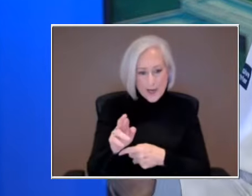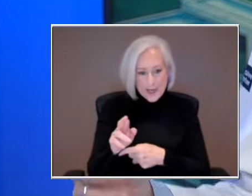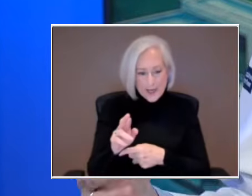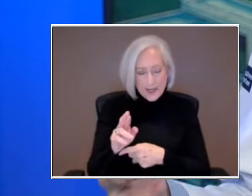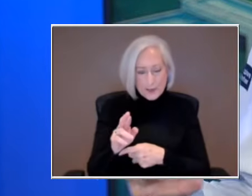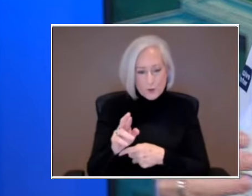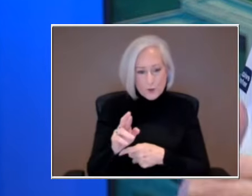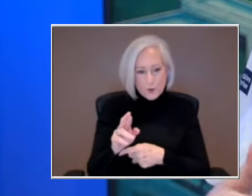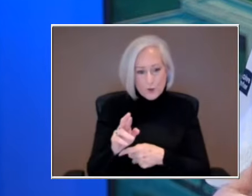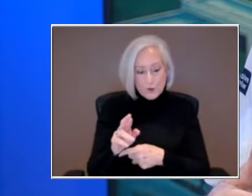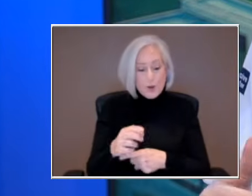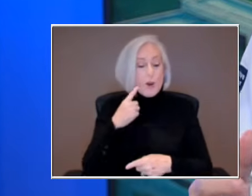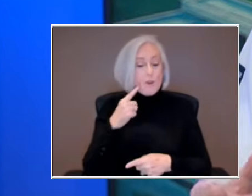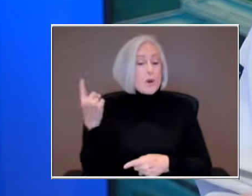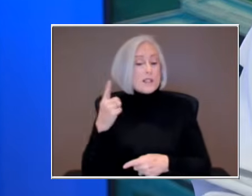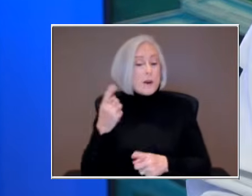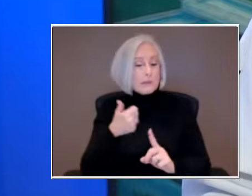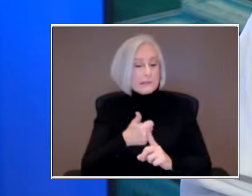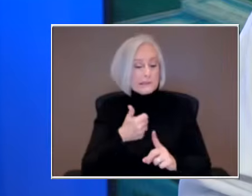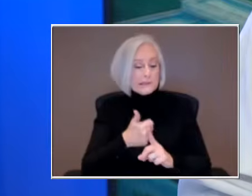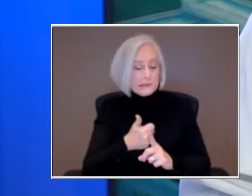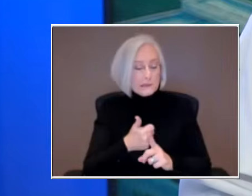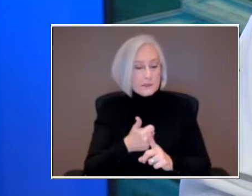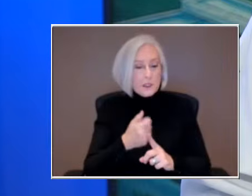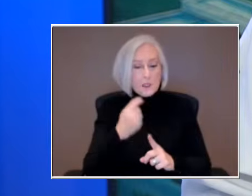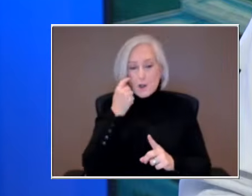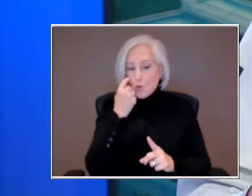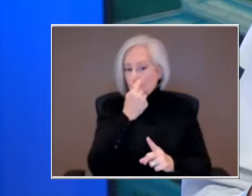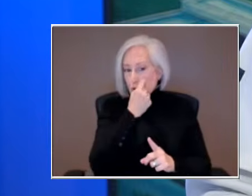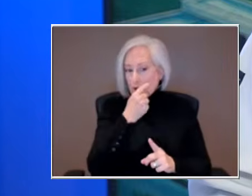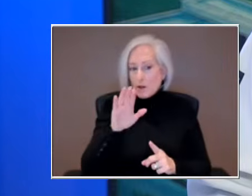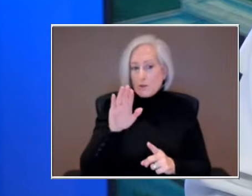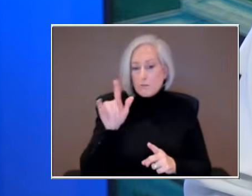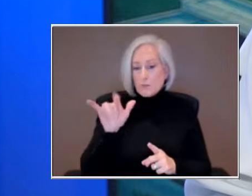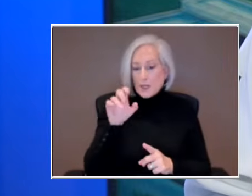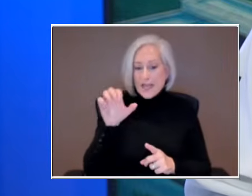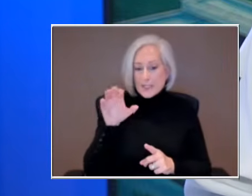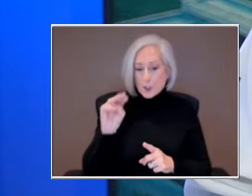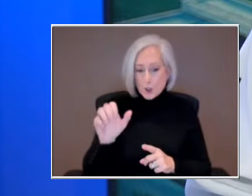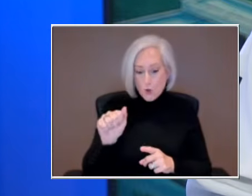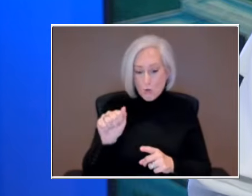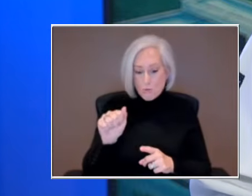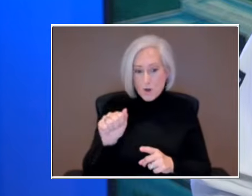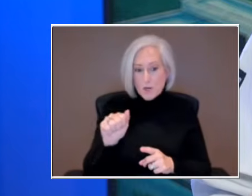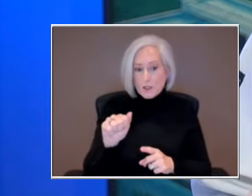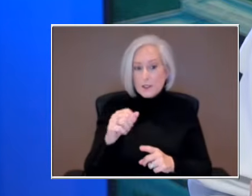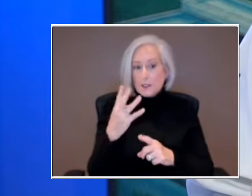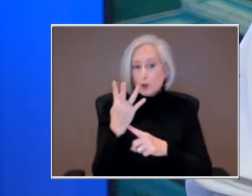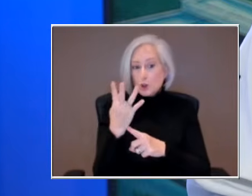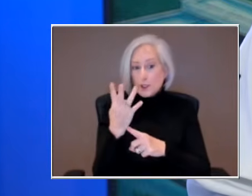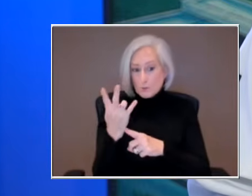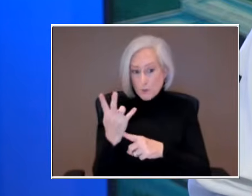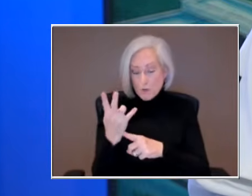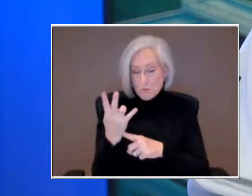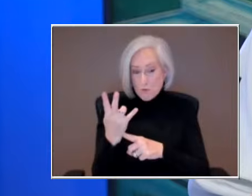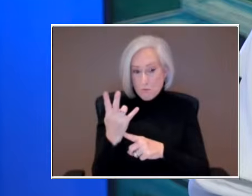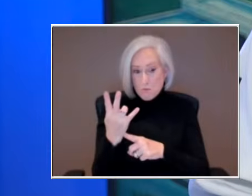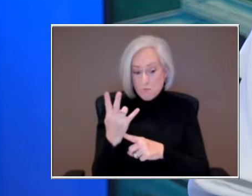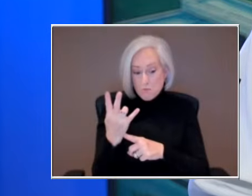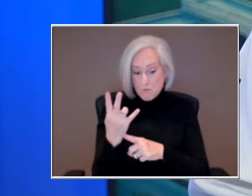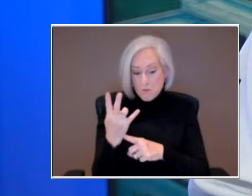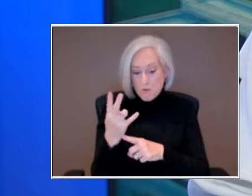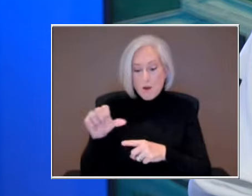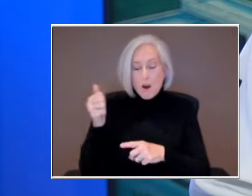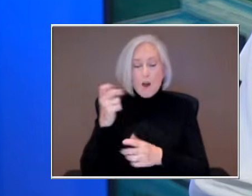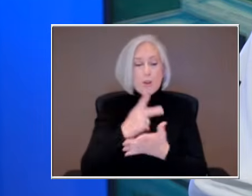retinoblastoma gene problem, primary brain tumors can be associated with it. Other types of